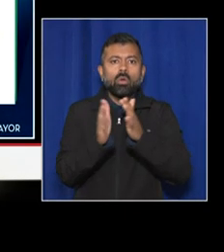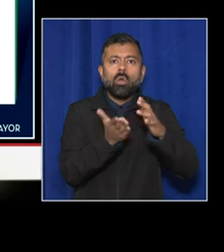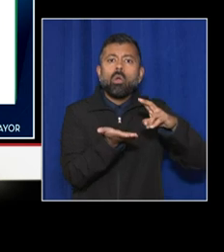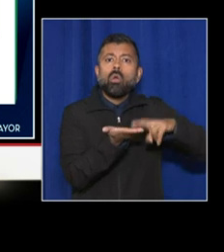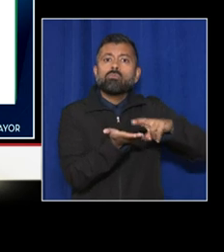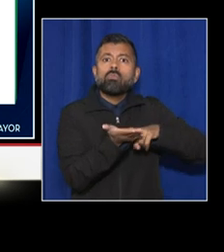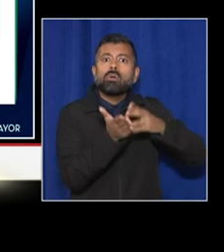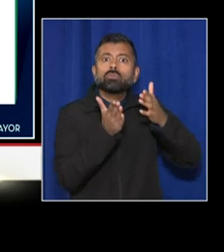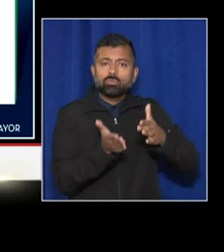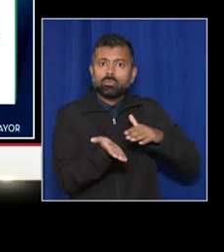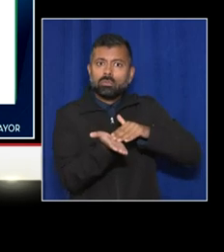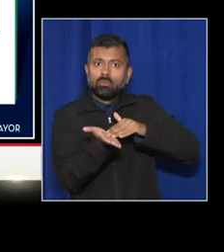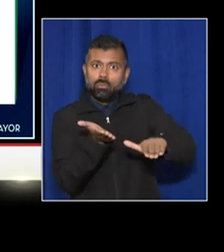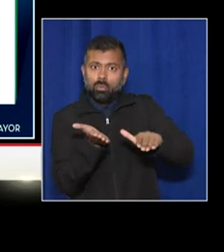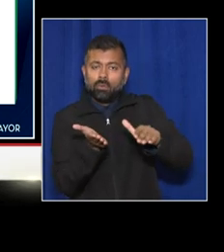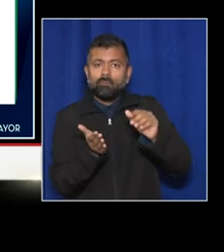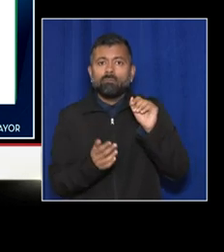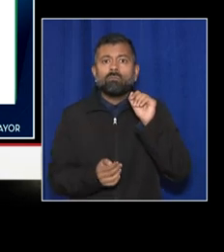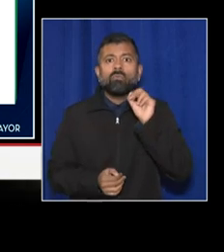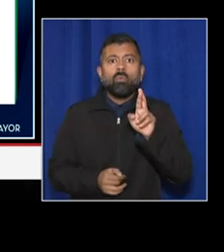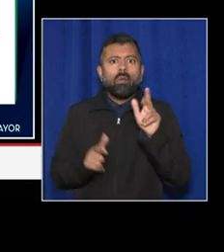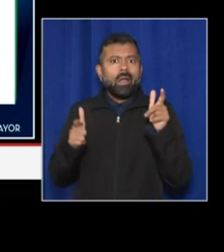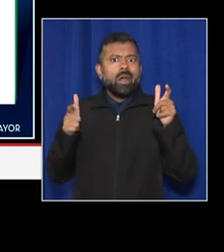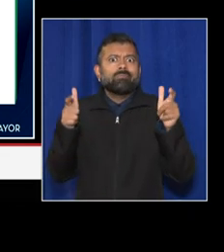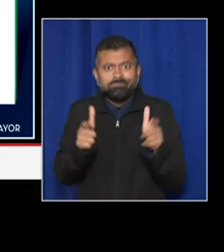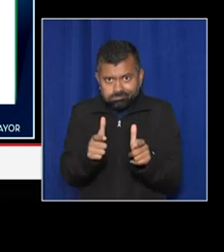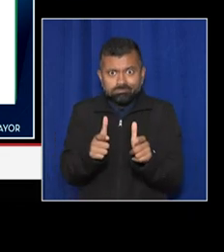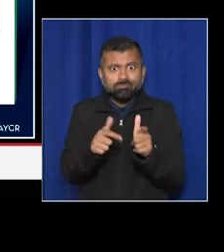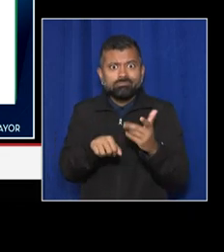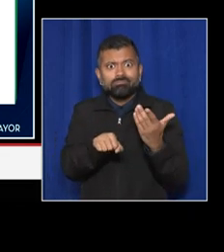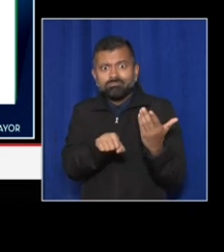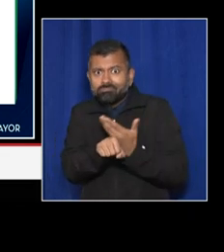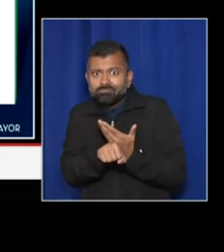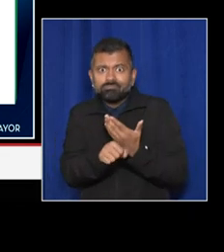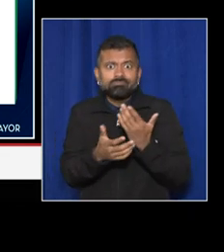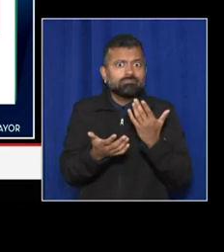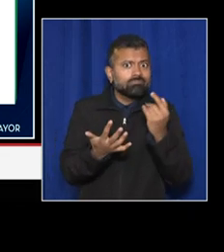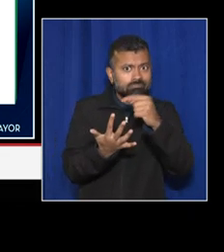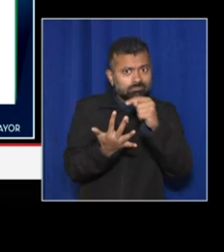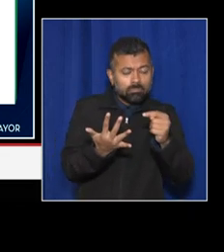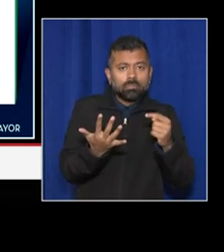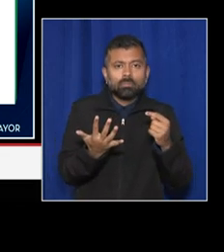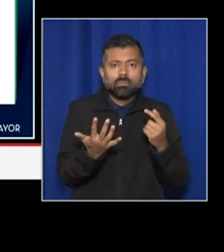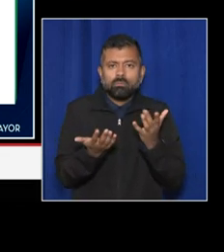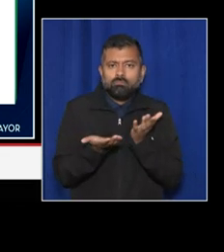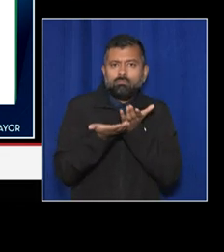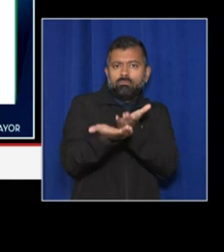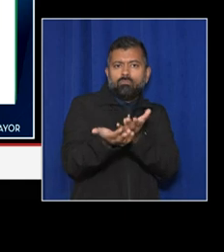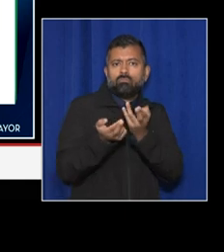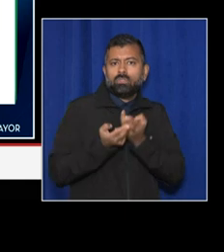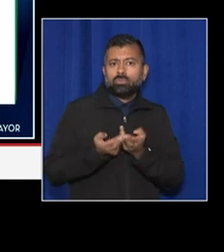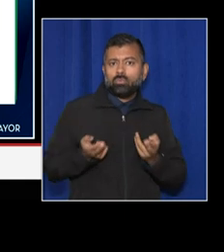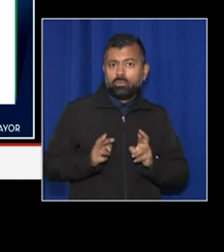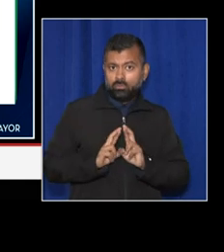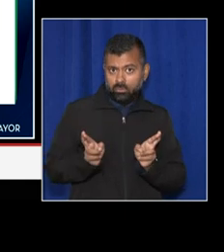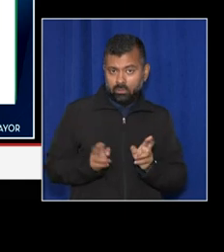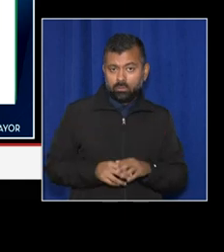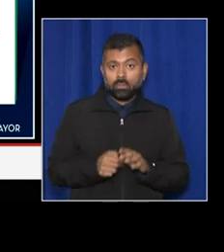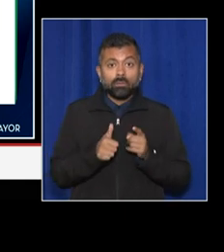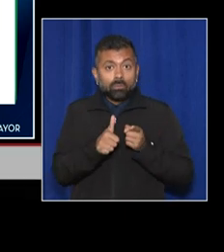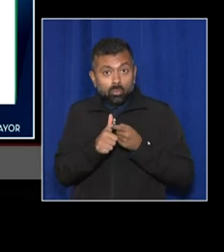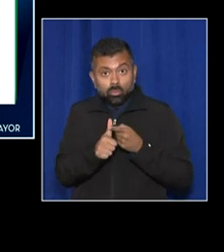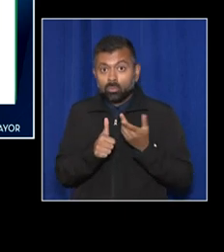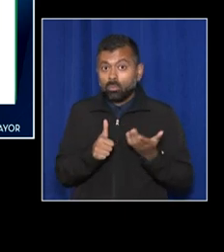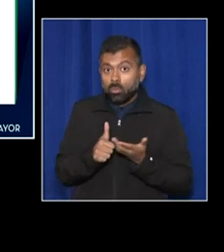the downsizing of the number of jobs that we have. The first area is really health care, and for those who are or are about to lose their health